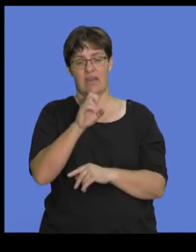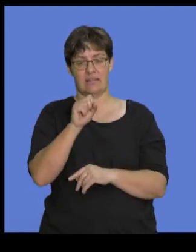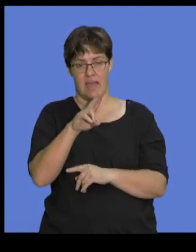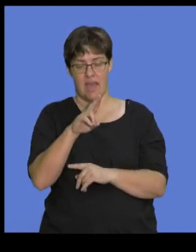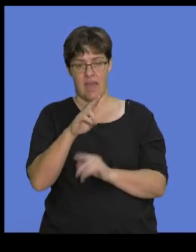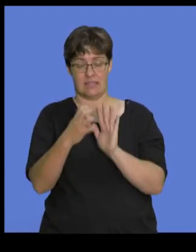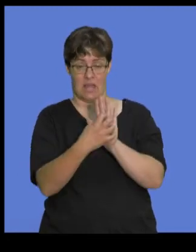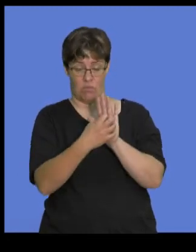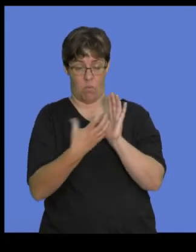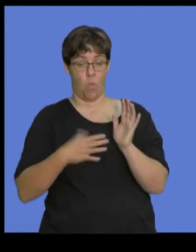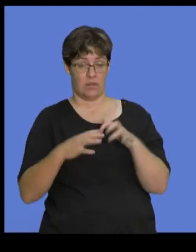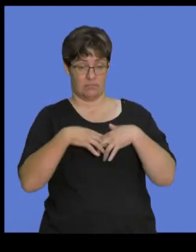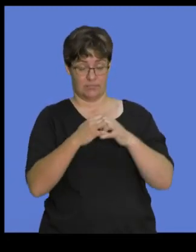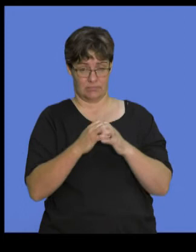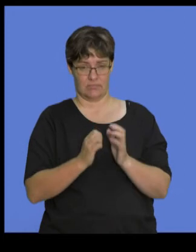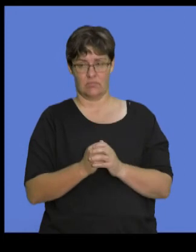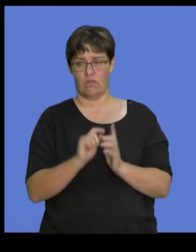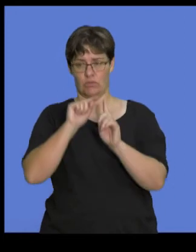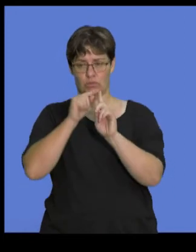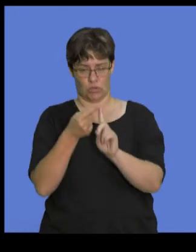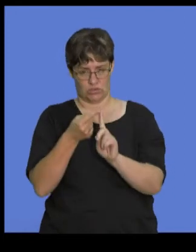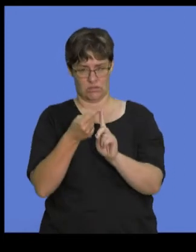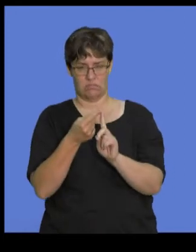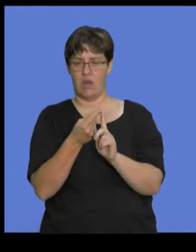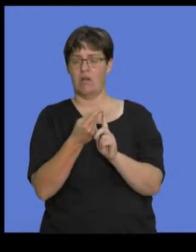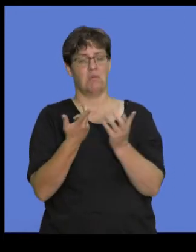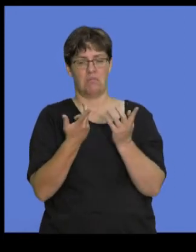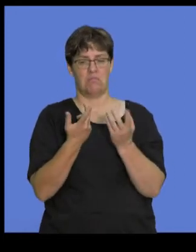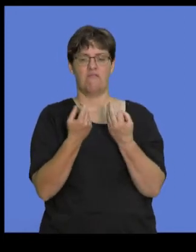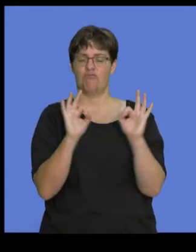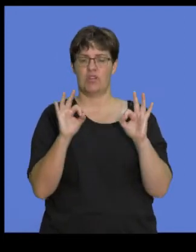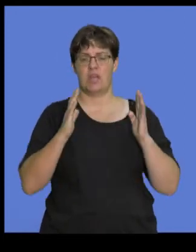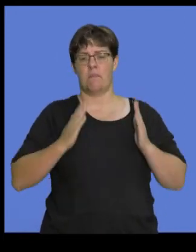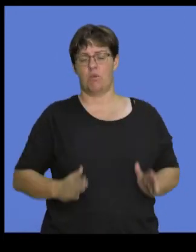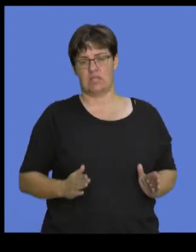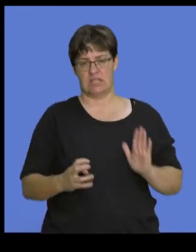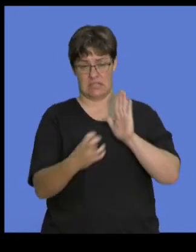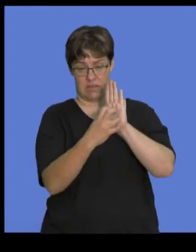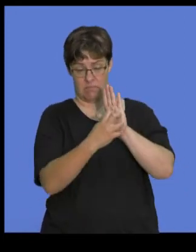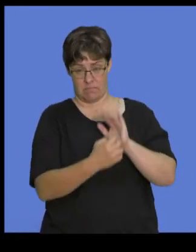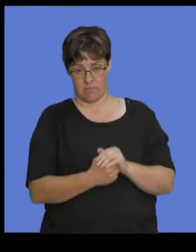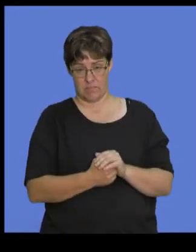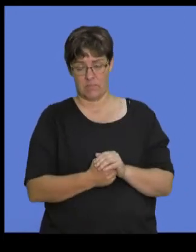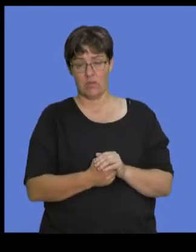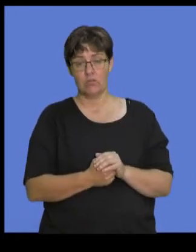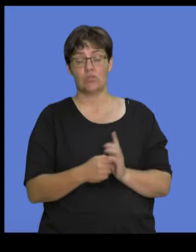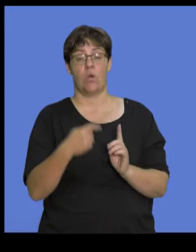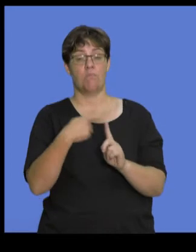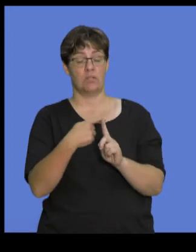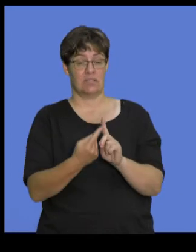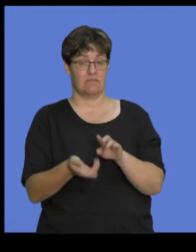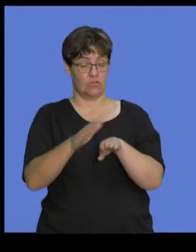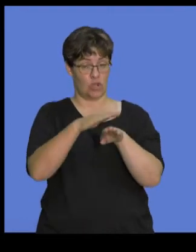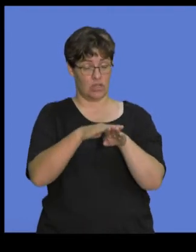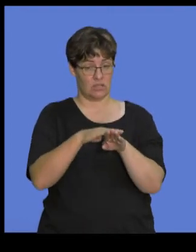to come up with, okay? So I've used a dot. It will be a free in the form of a free body diagram. So the unit positive charge that is